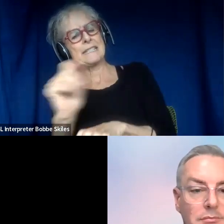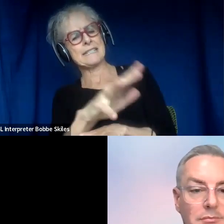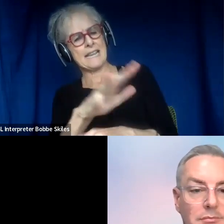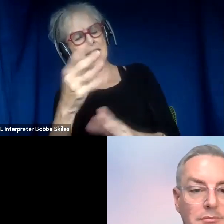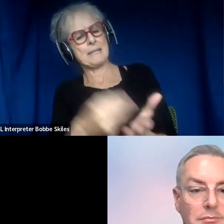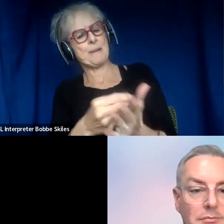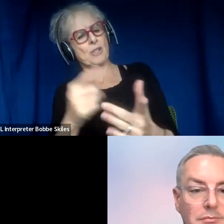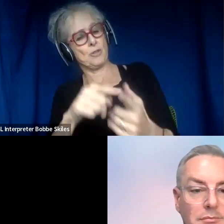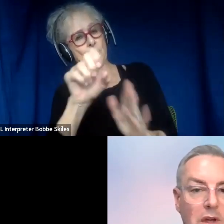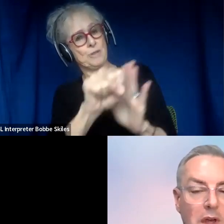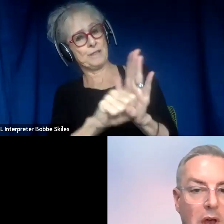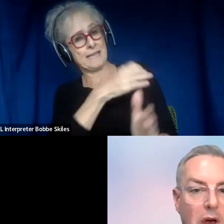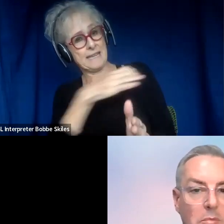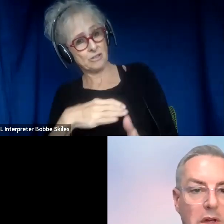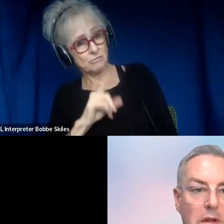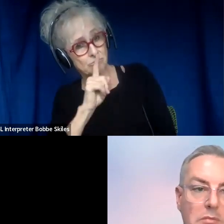council. Does that happen?